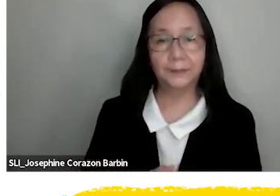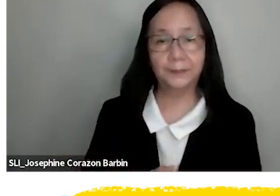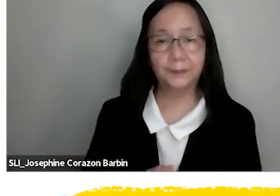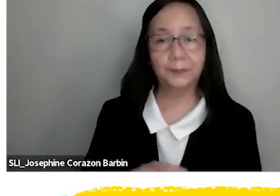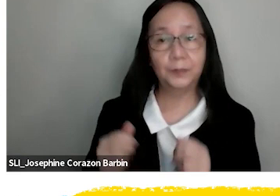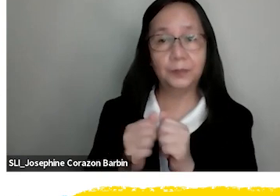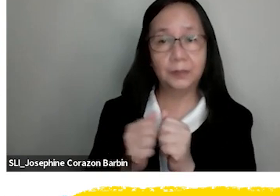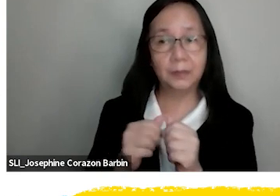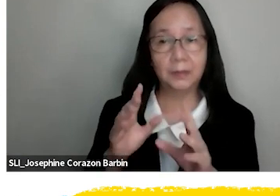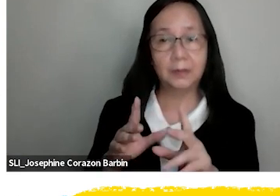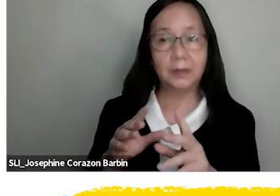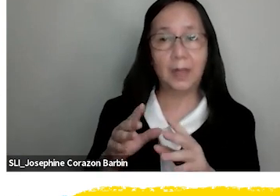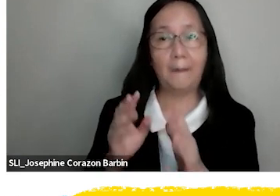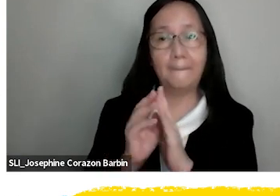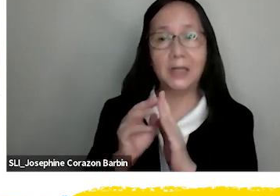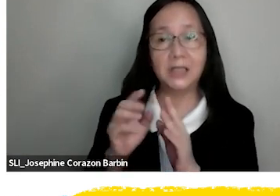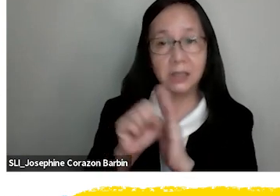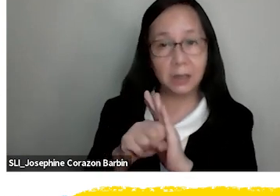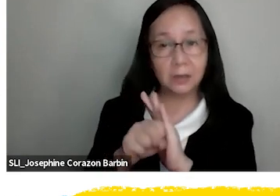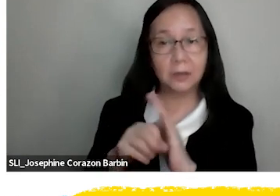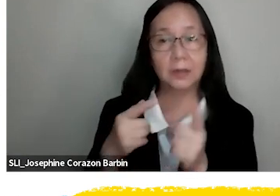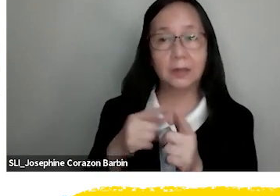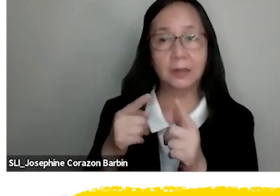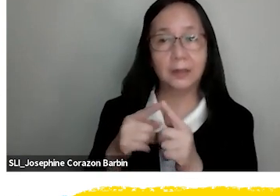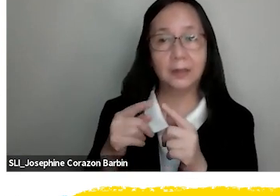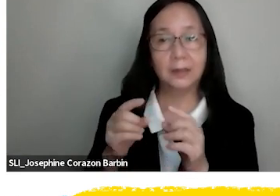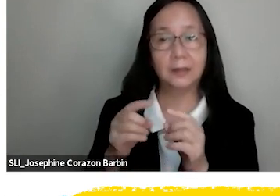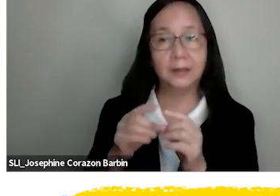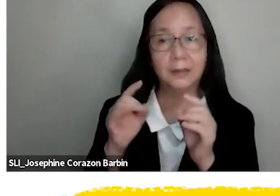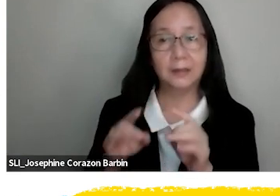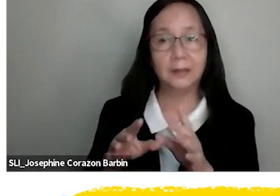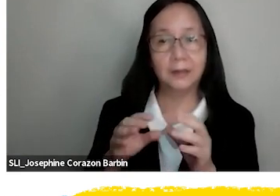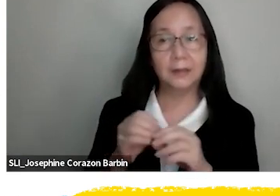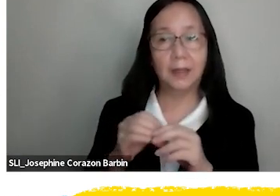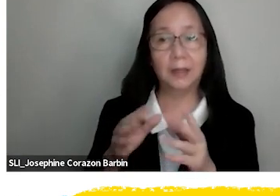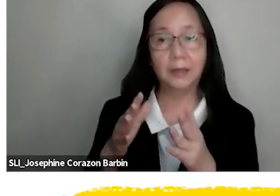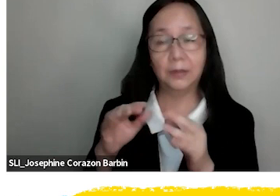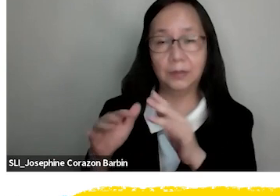within milliseconds and reach them in their own bedroom.